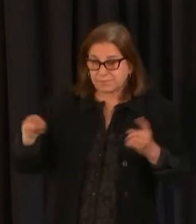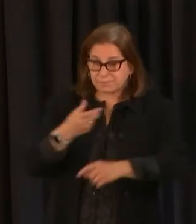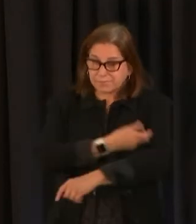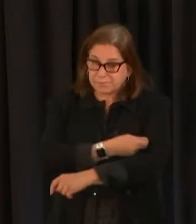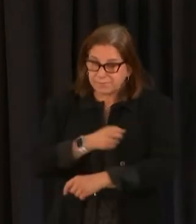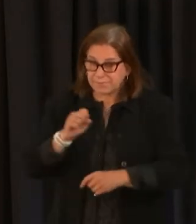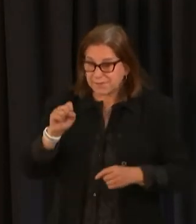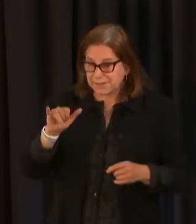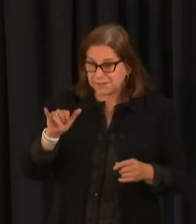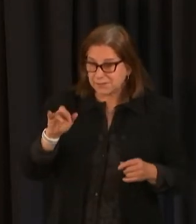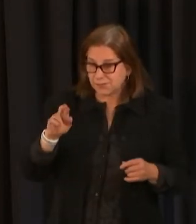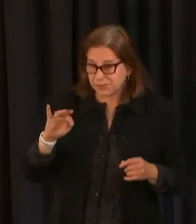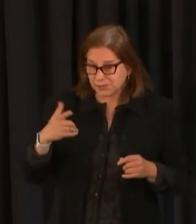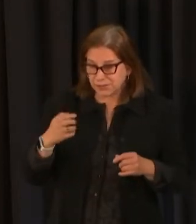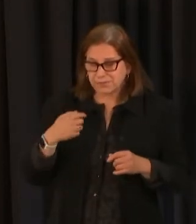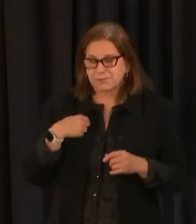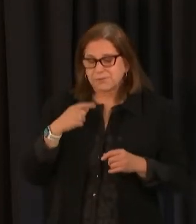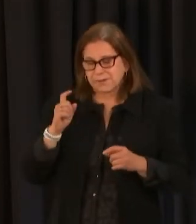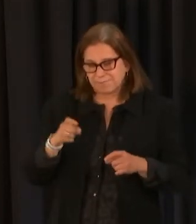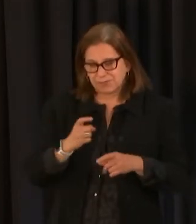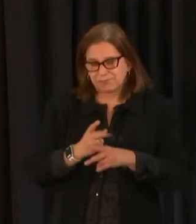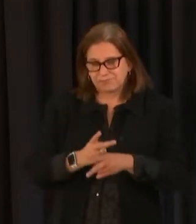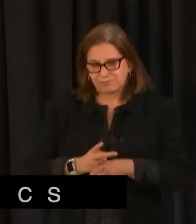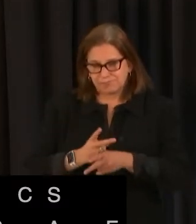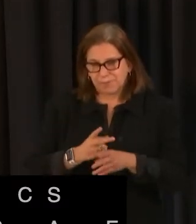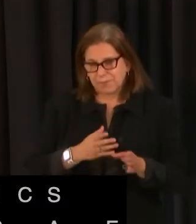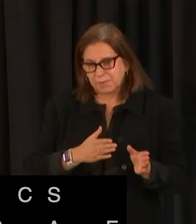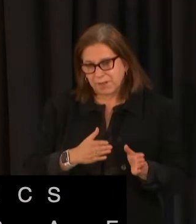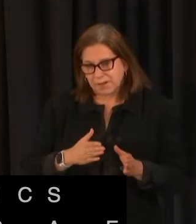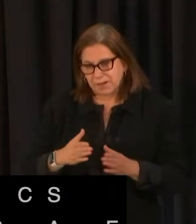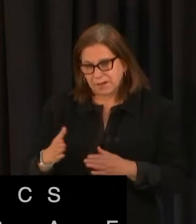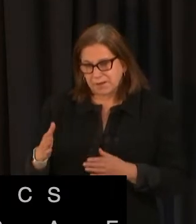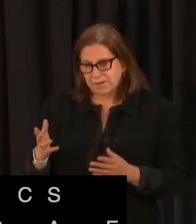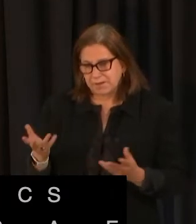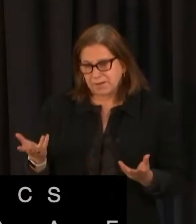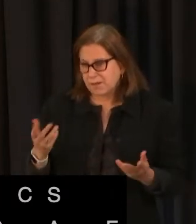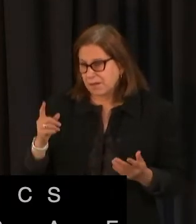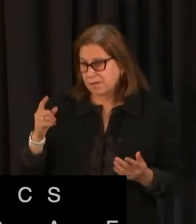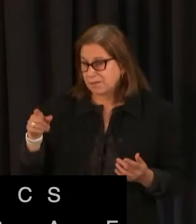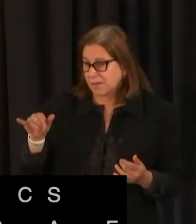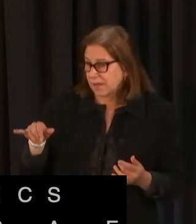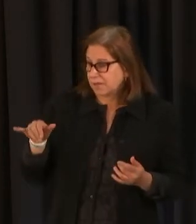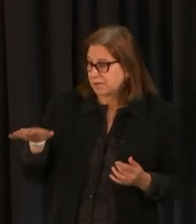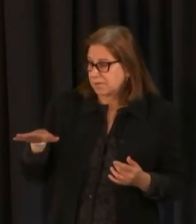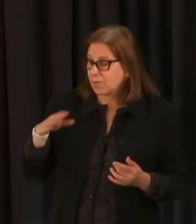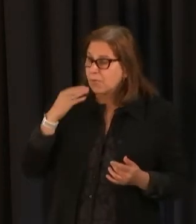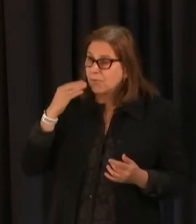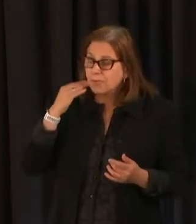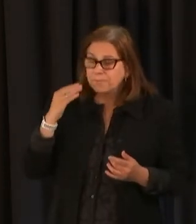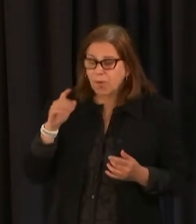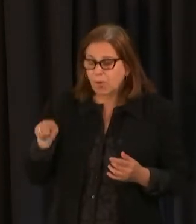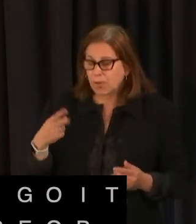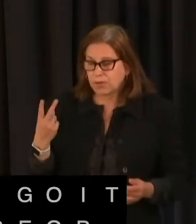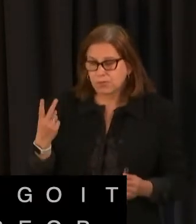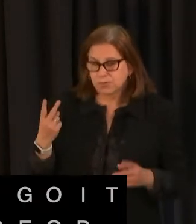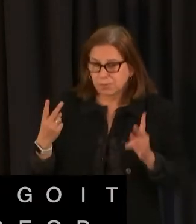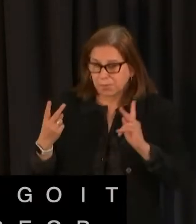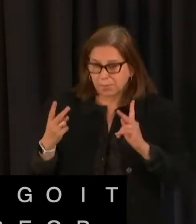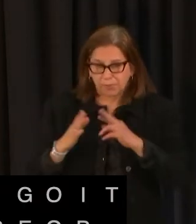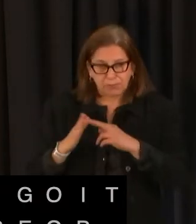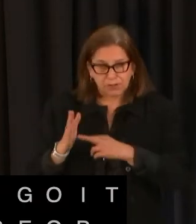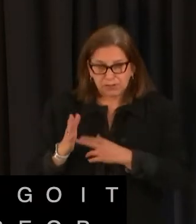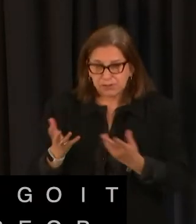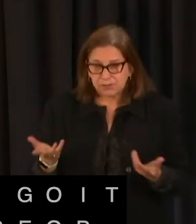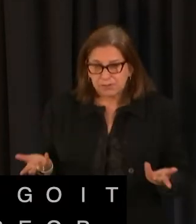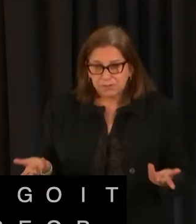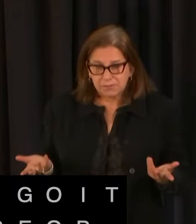So we're not going to go out in the field with 2 people registered or only 2 people identified, right? And if they're 30 people, but they